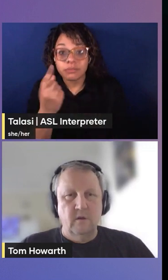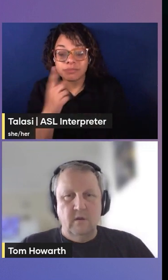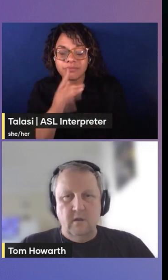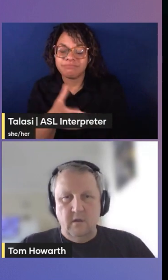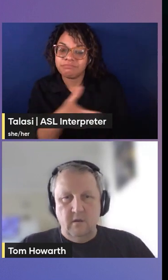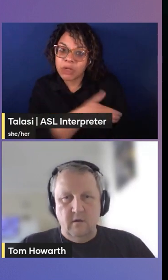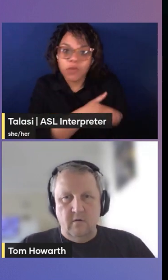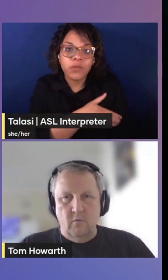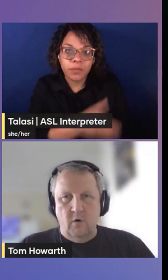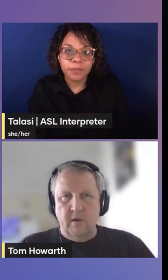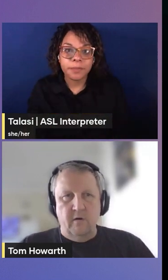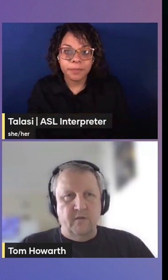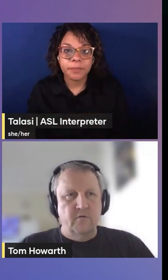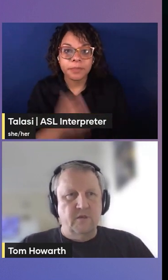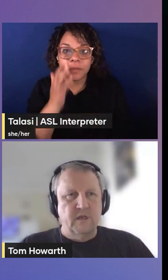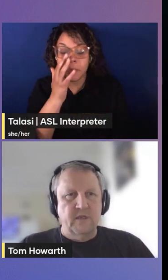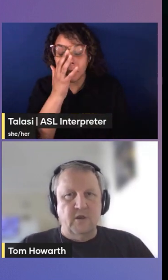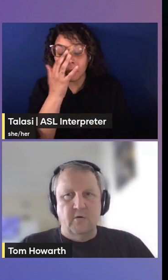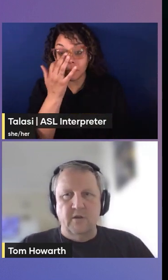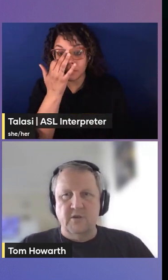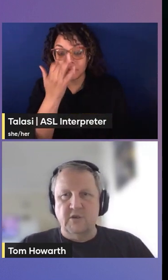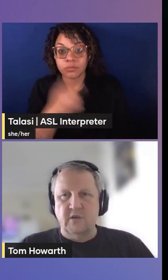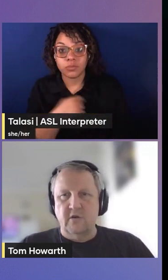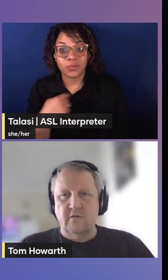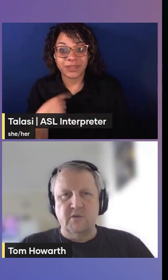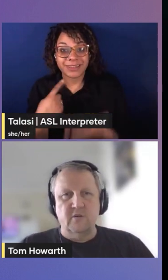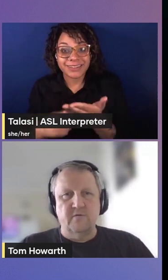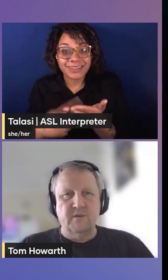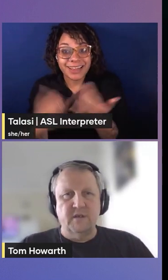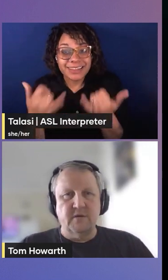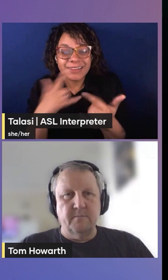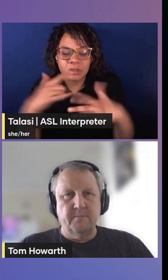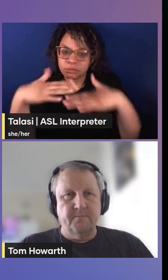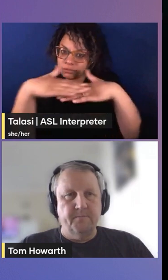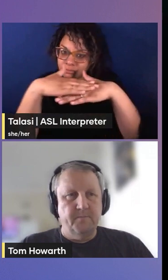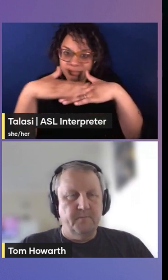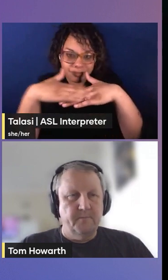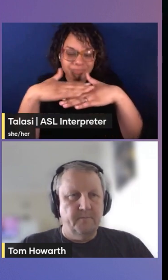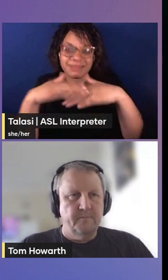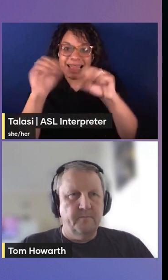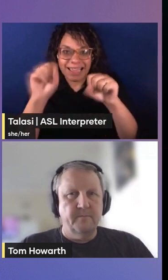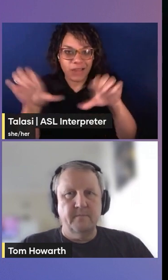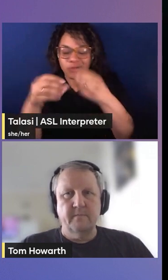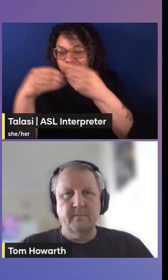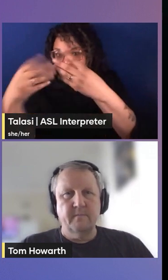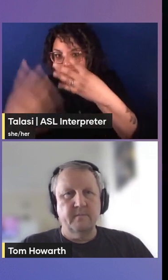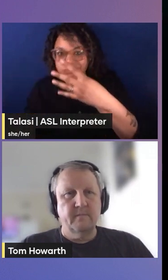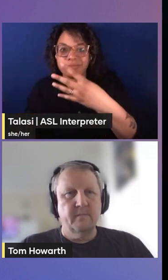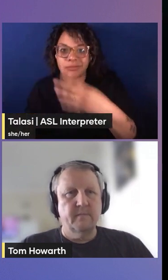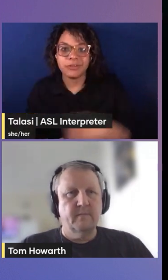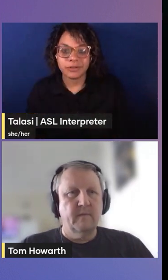tool. And what we're going through today is only going to skirt the surfaces.